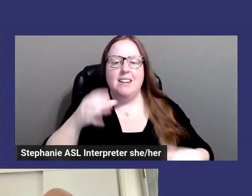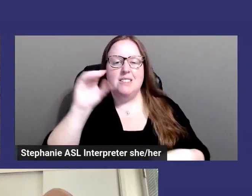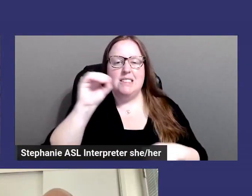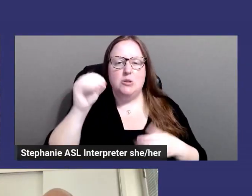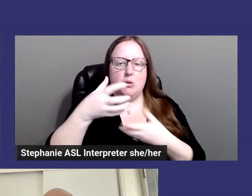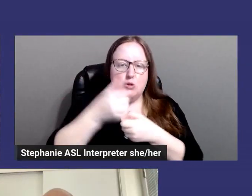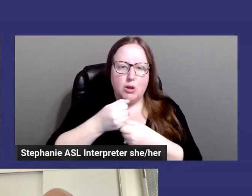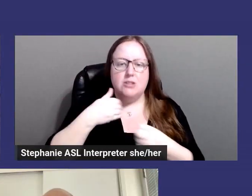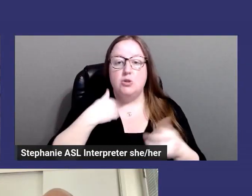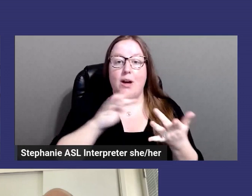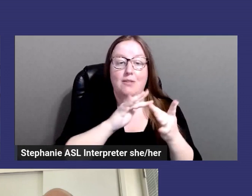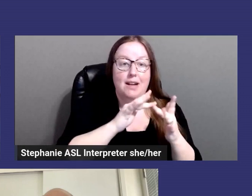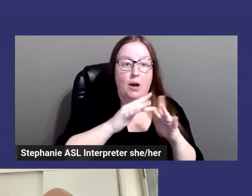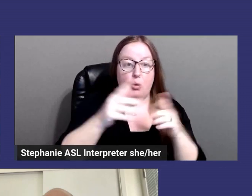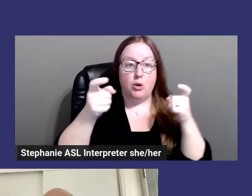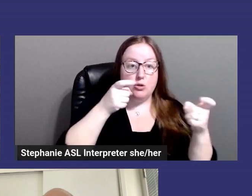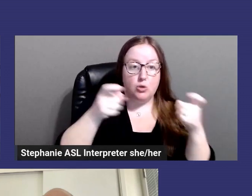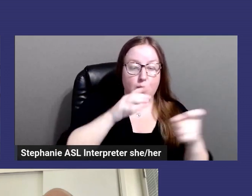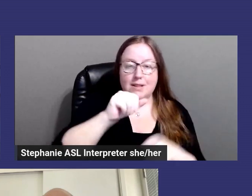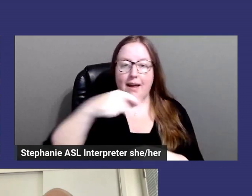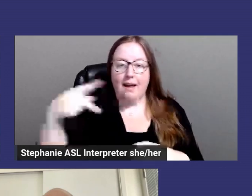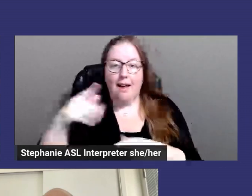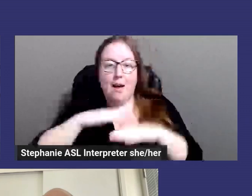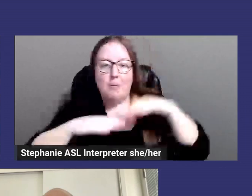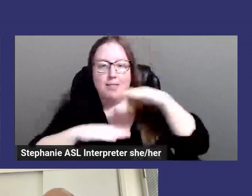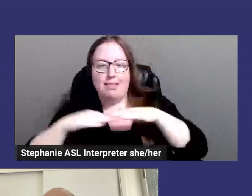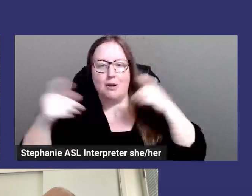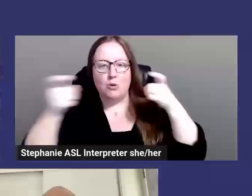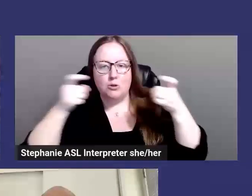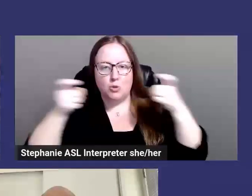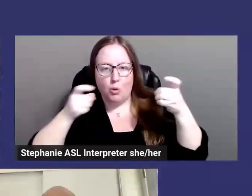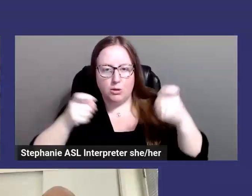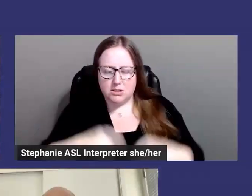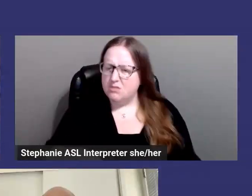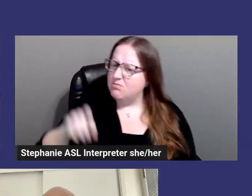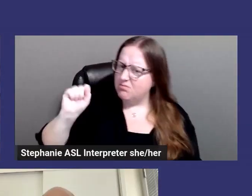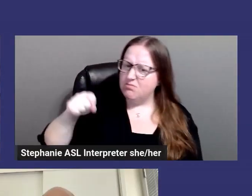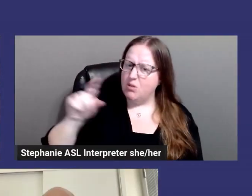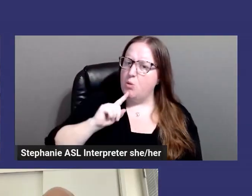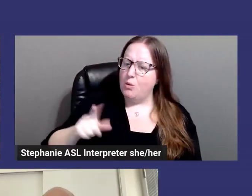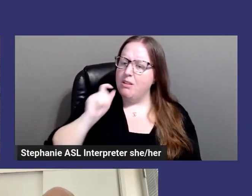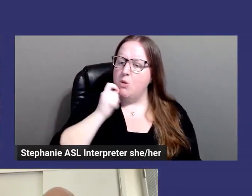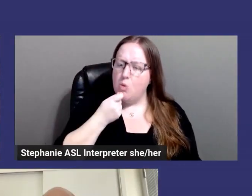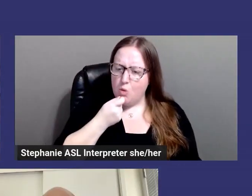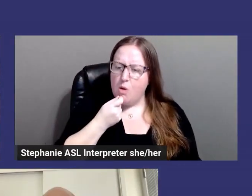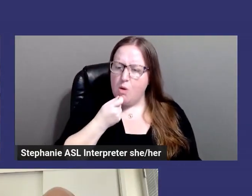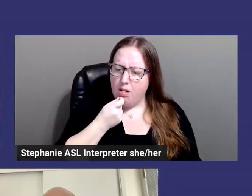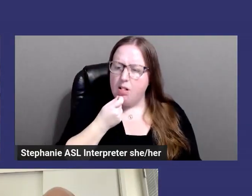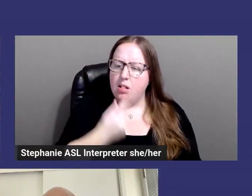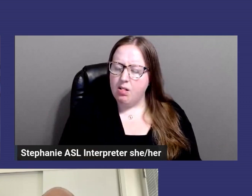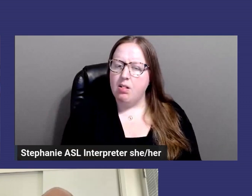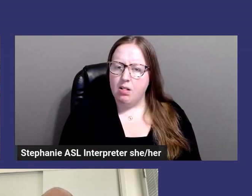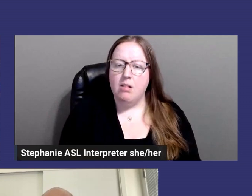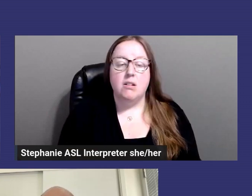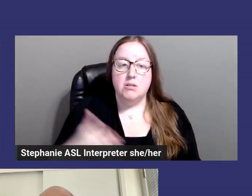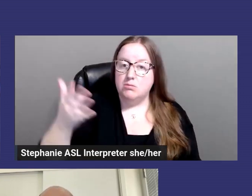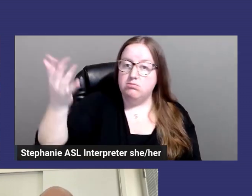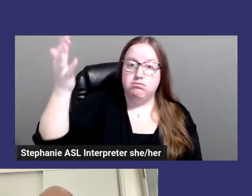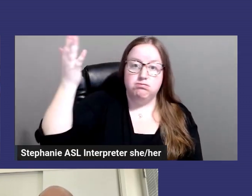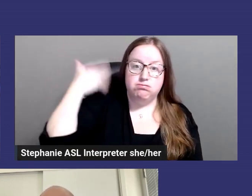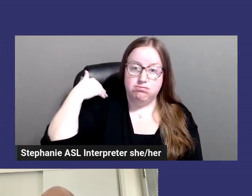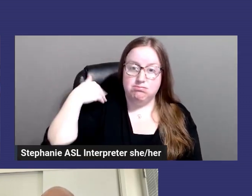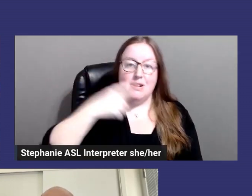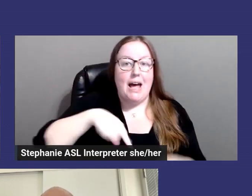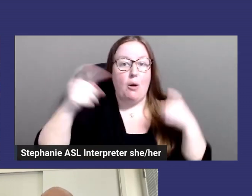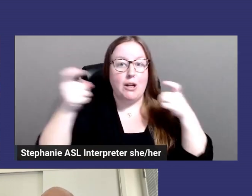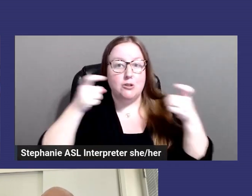network controls as well as application layer controls. Yeah, no, I think that's super cool because, you know, back in the day, our